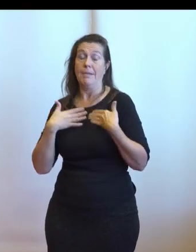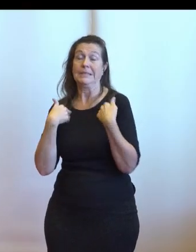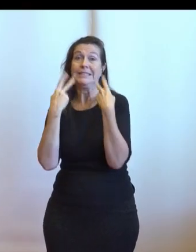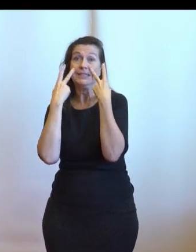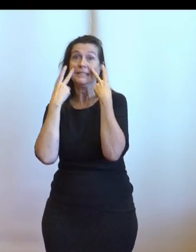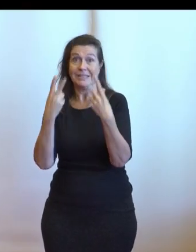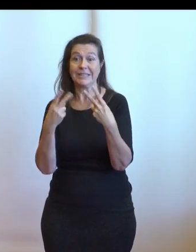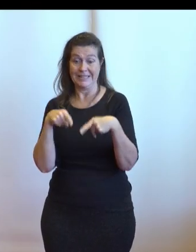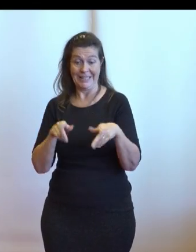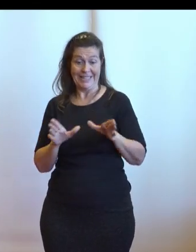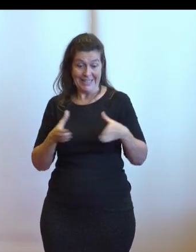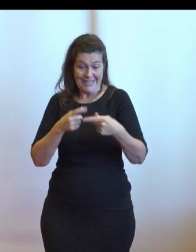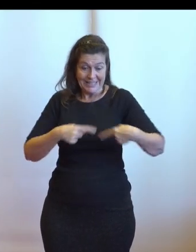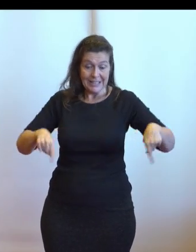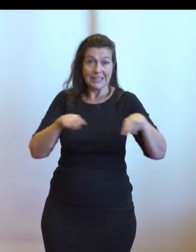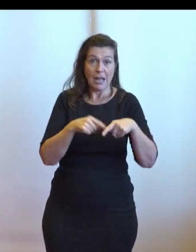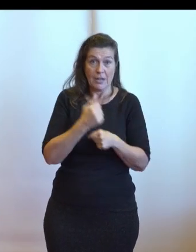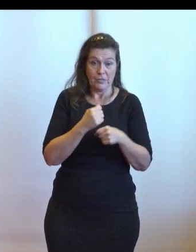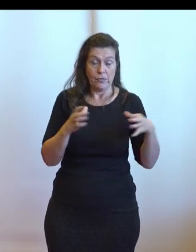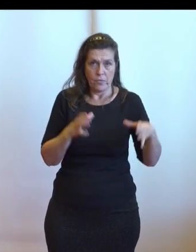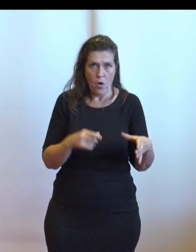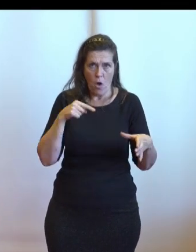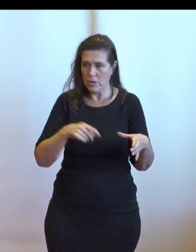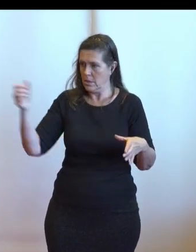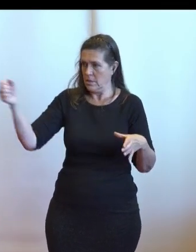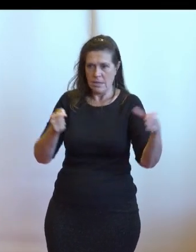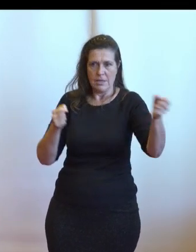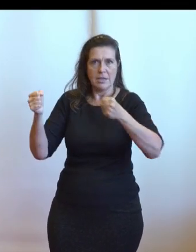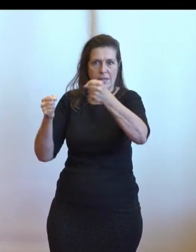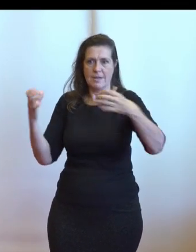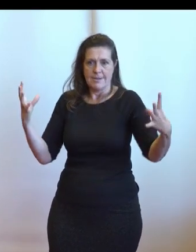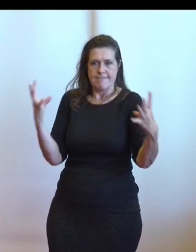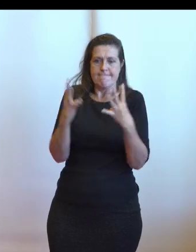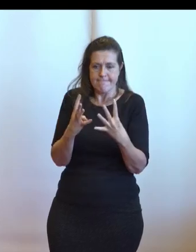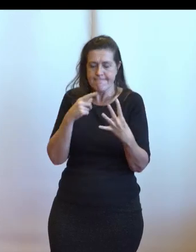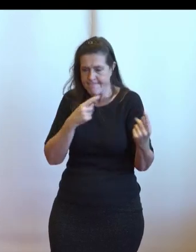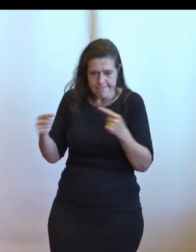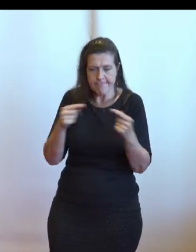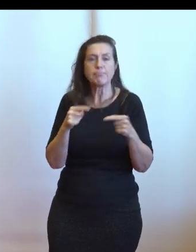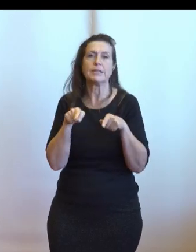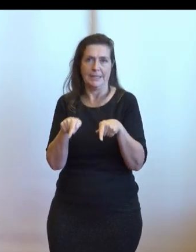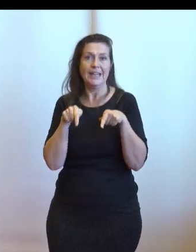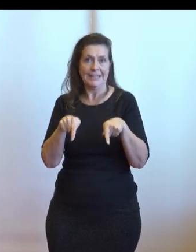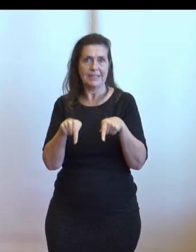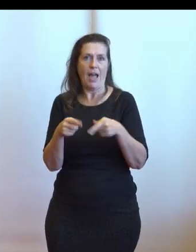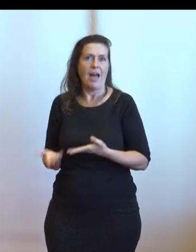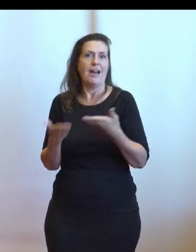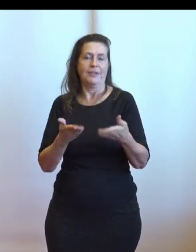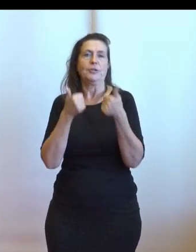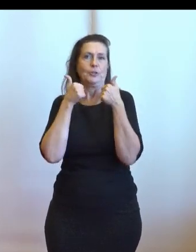that task force that you've got together. Bringing those parties together at senior level has to be part of the solution.